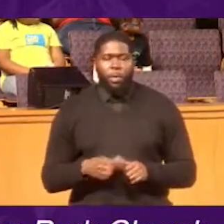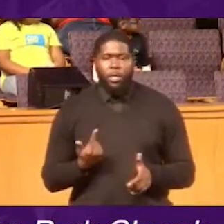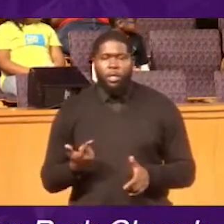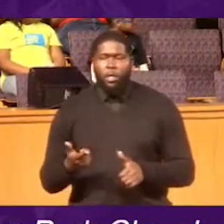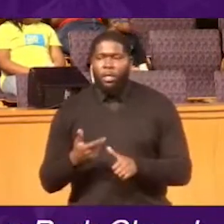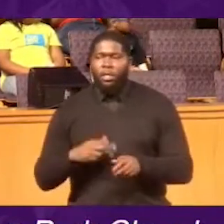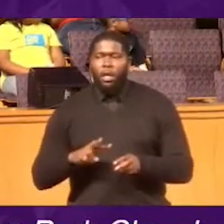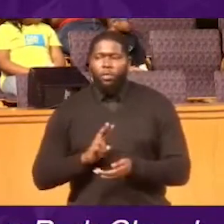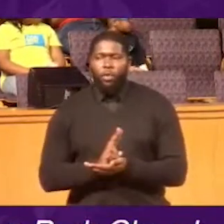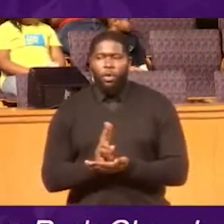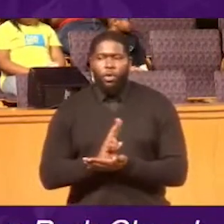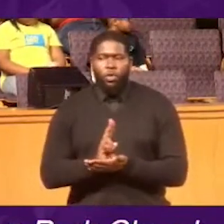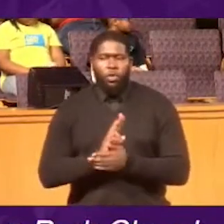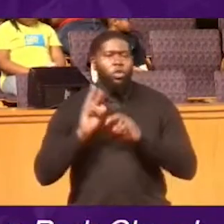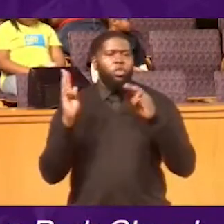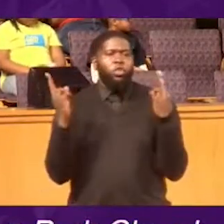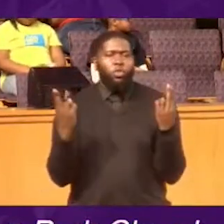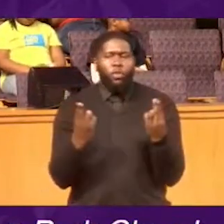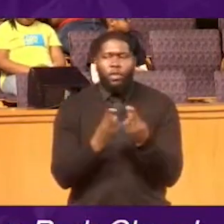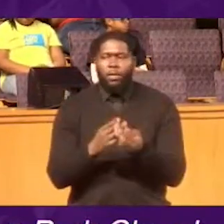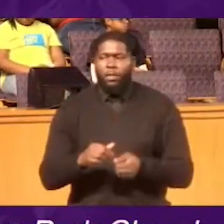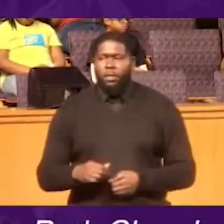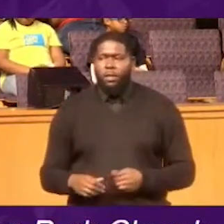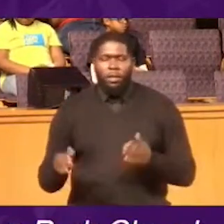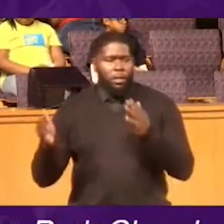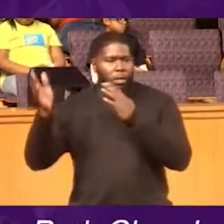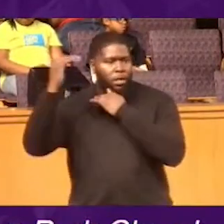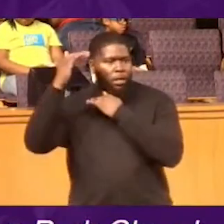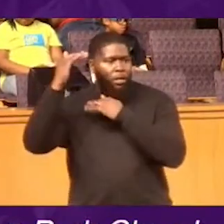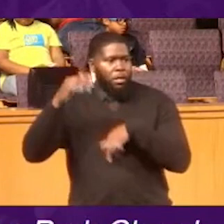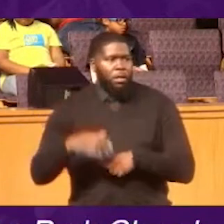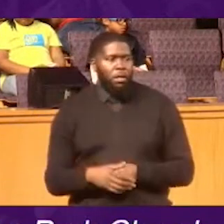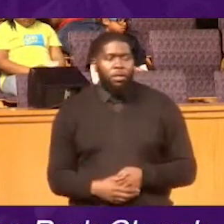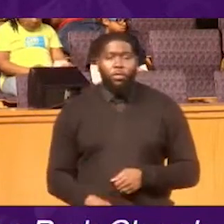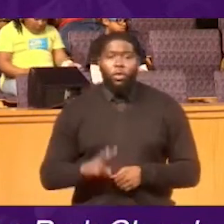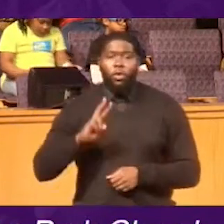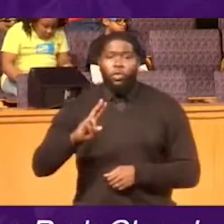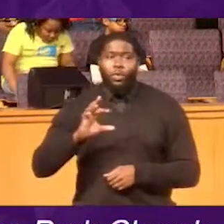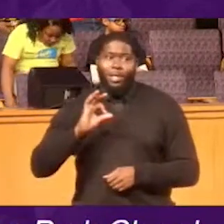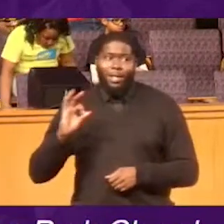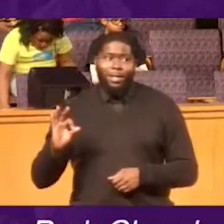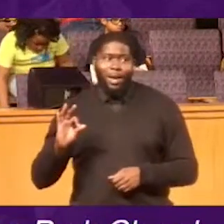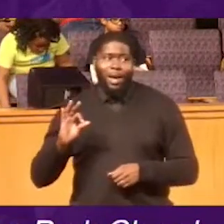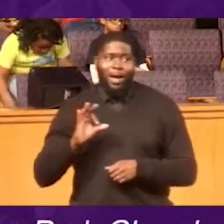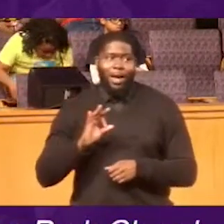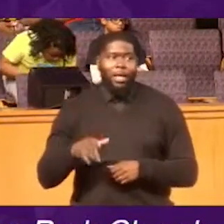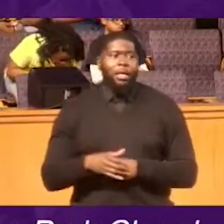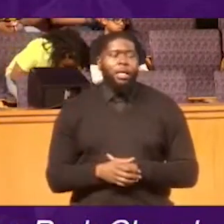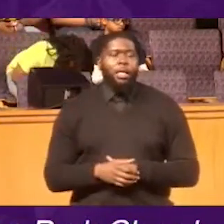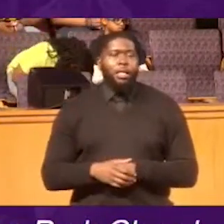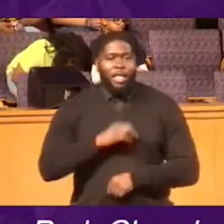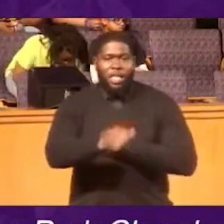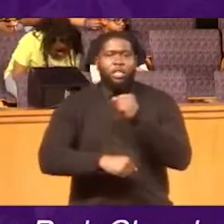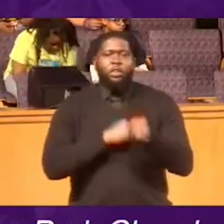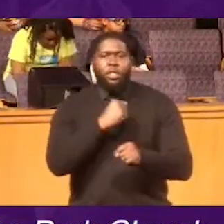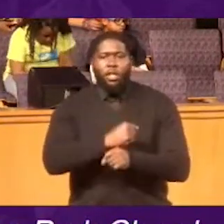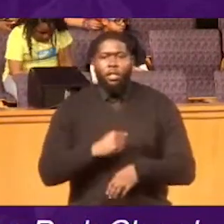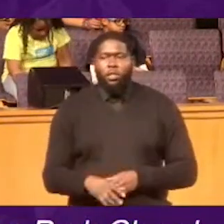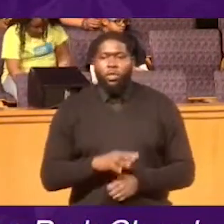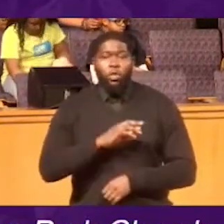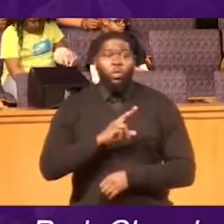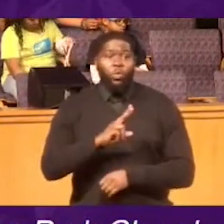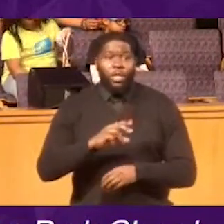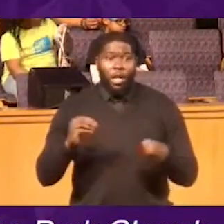we're unified, and no limits. So this is a small token for 29 years, and I wish you 29 more plus, and we